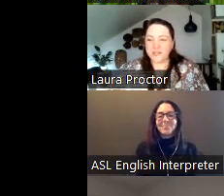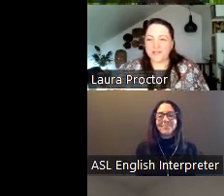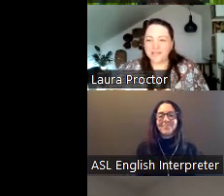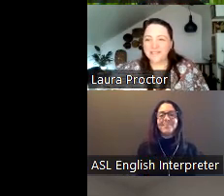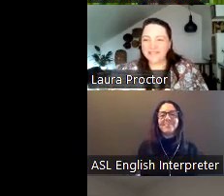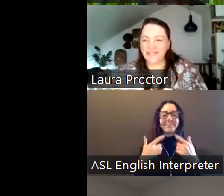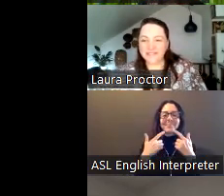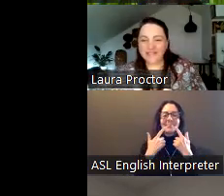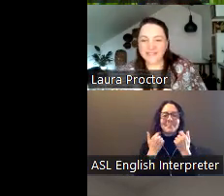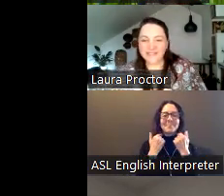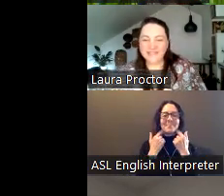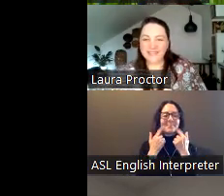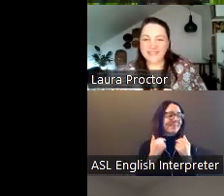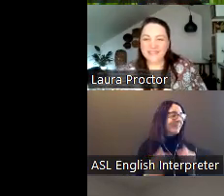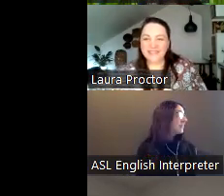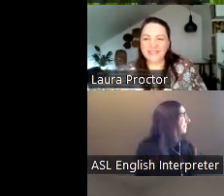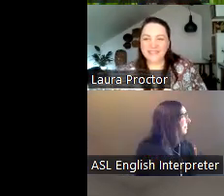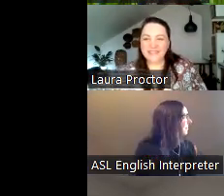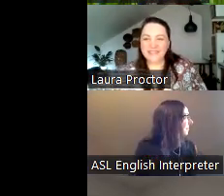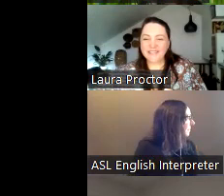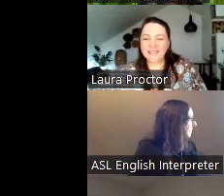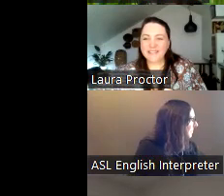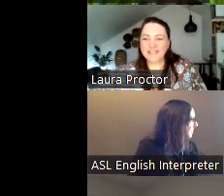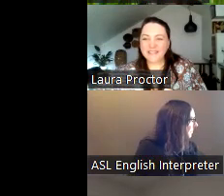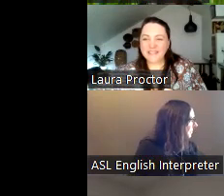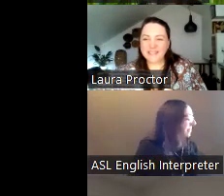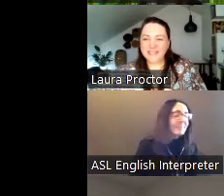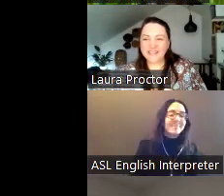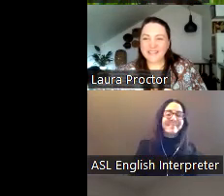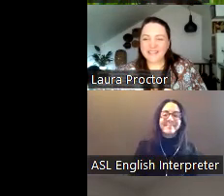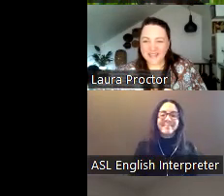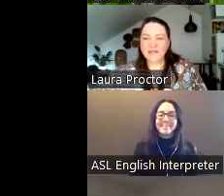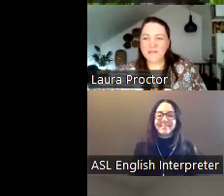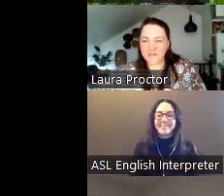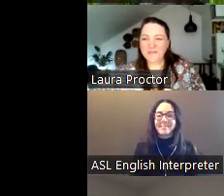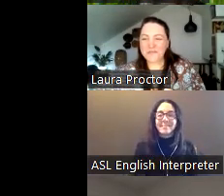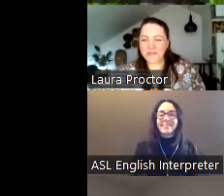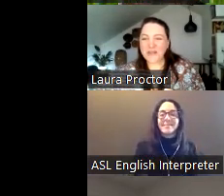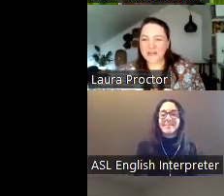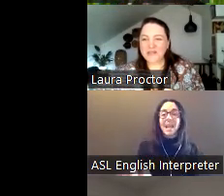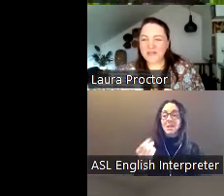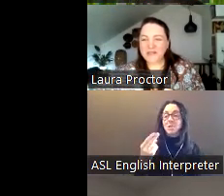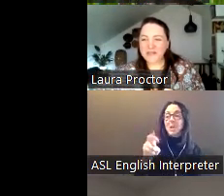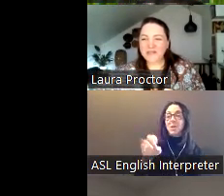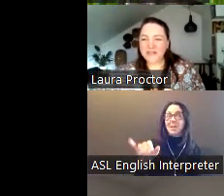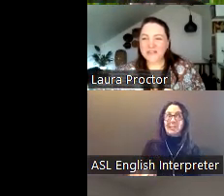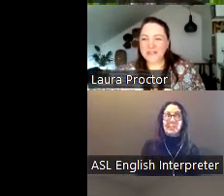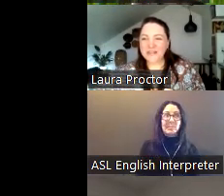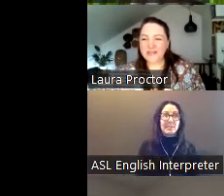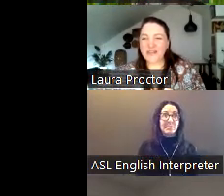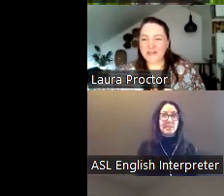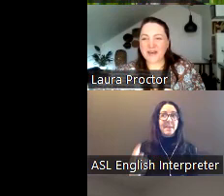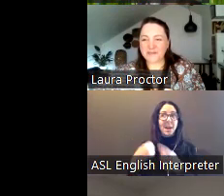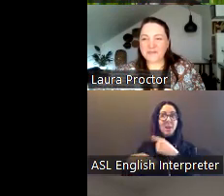Big question. That I would not stick up my hand to be the volunteer to join the 6-week.